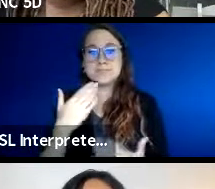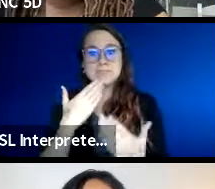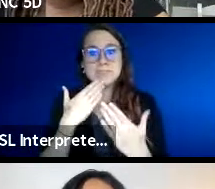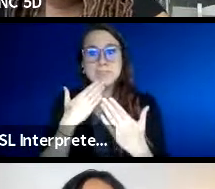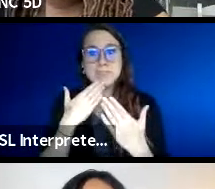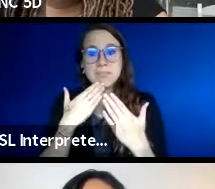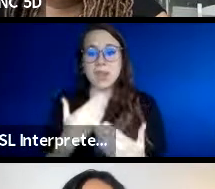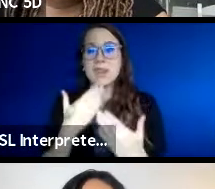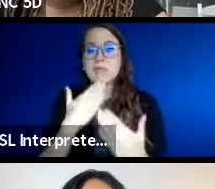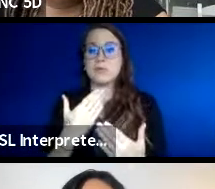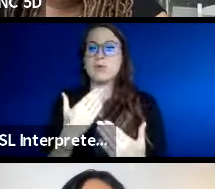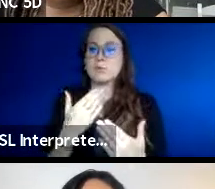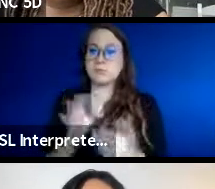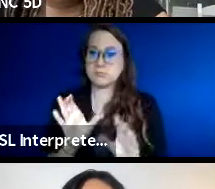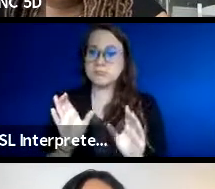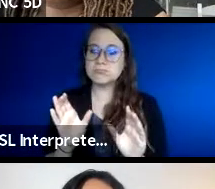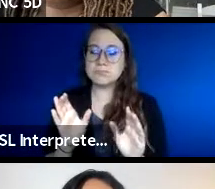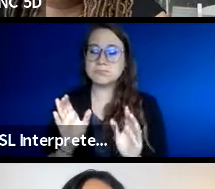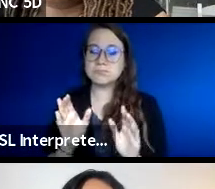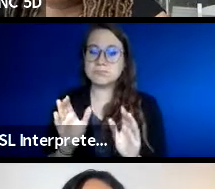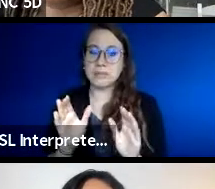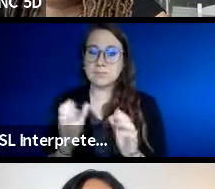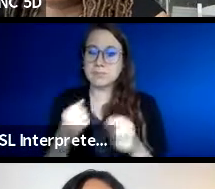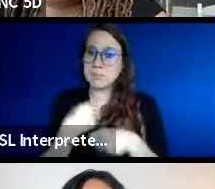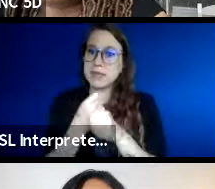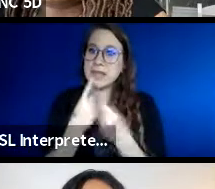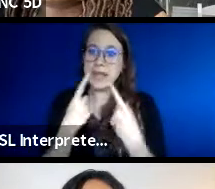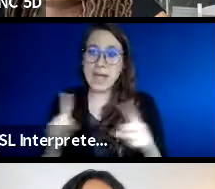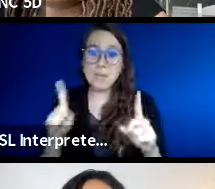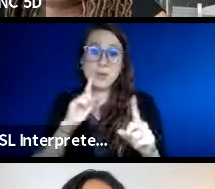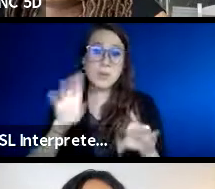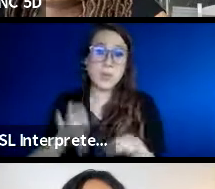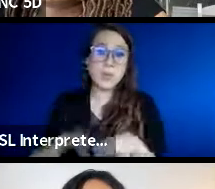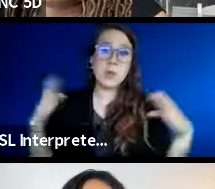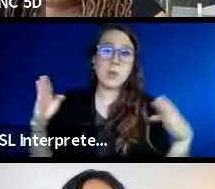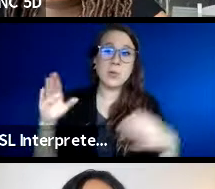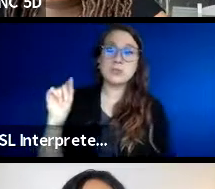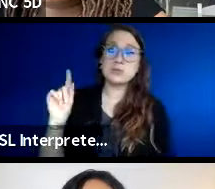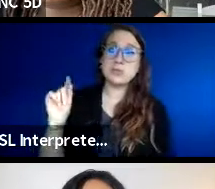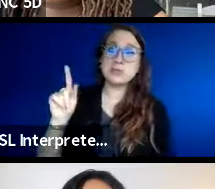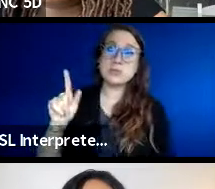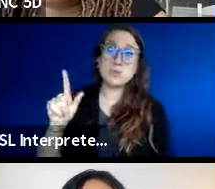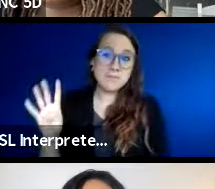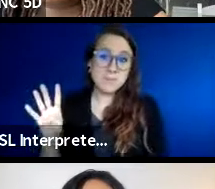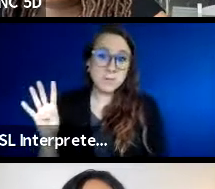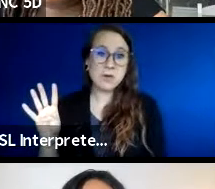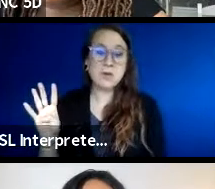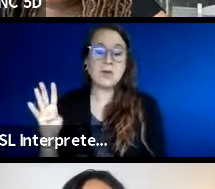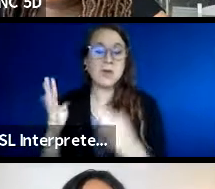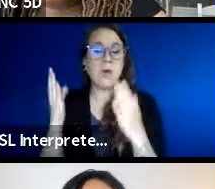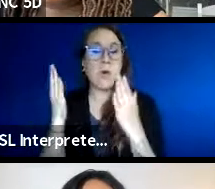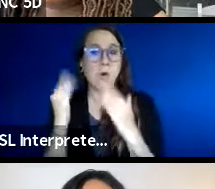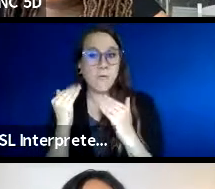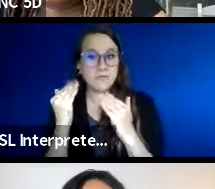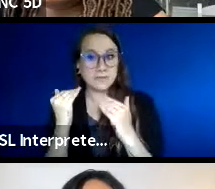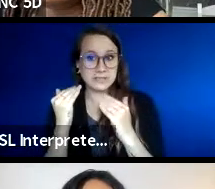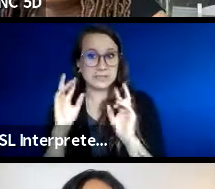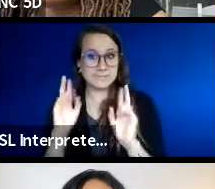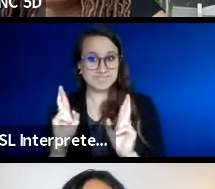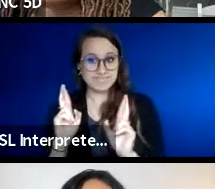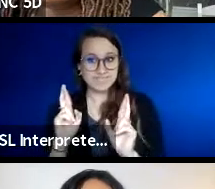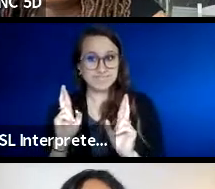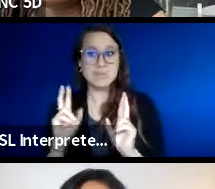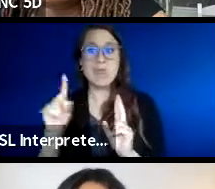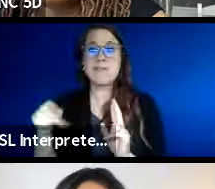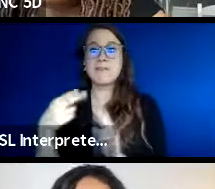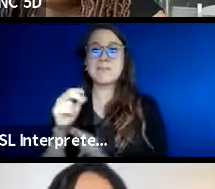thankful that you did that. It'll be open in 2024, hopefully, but we do have phase